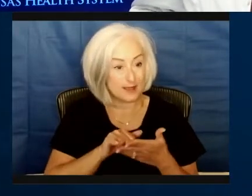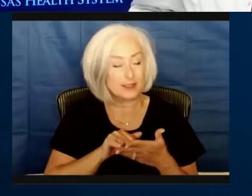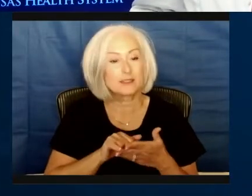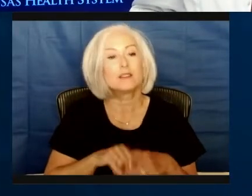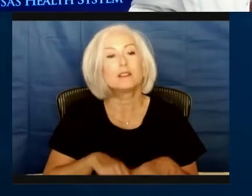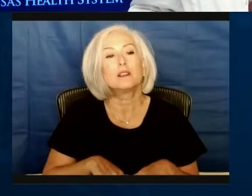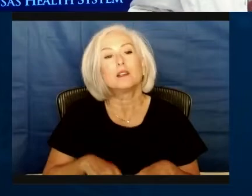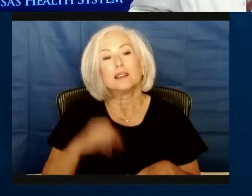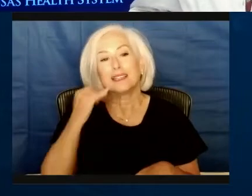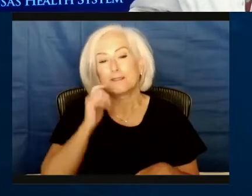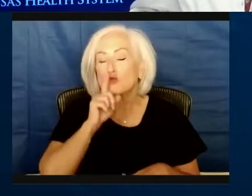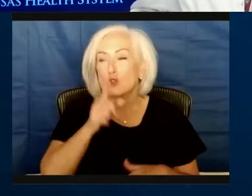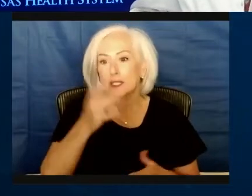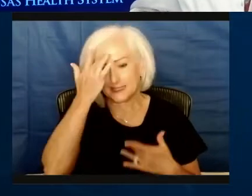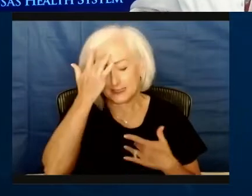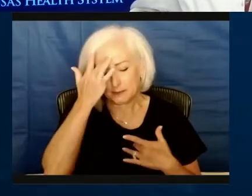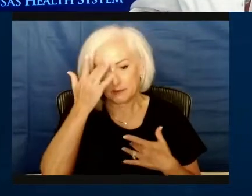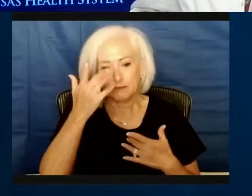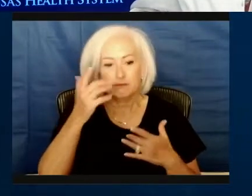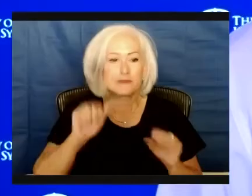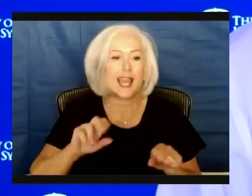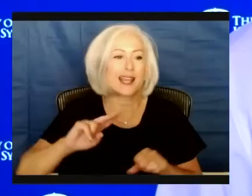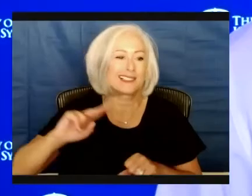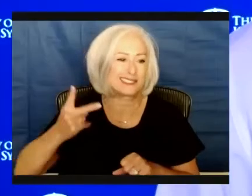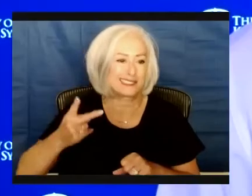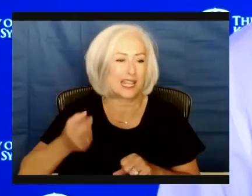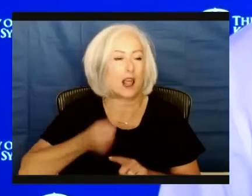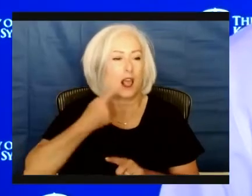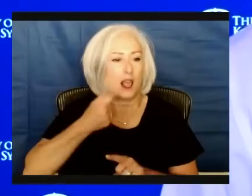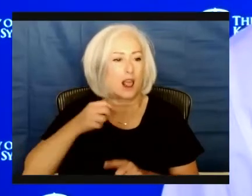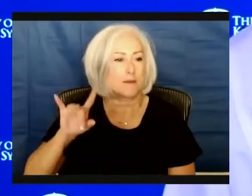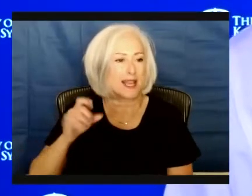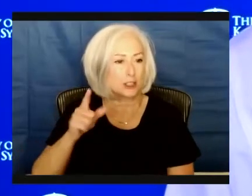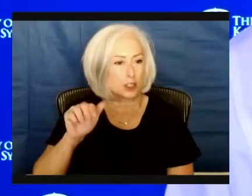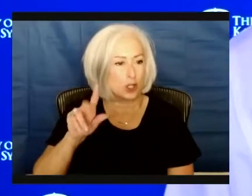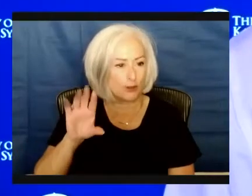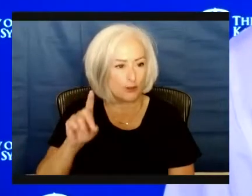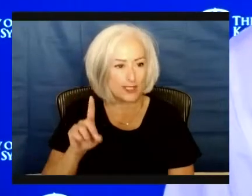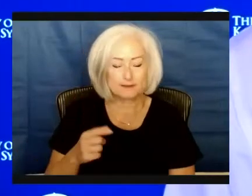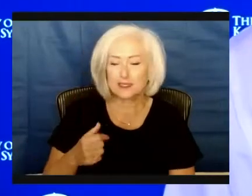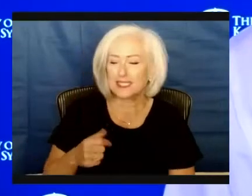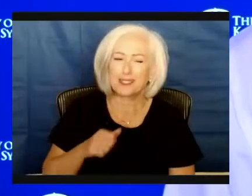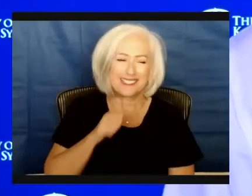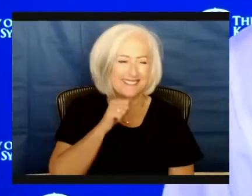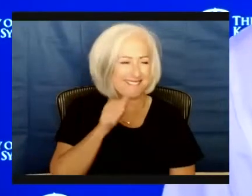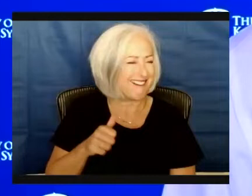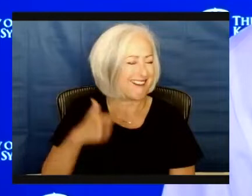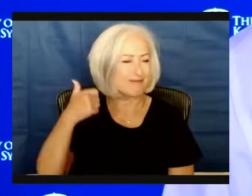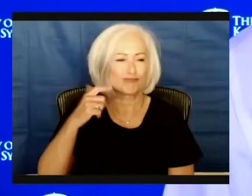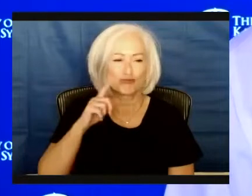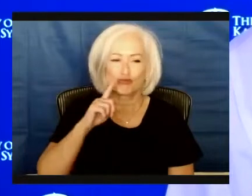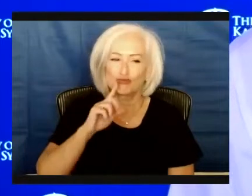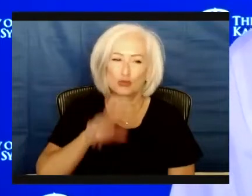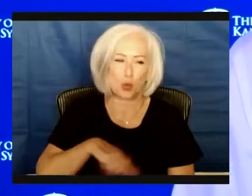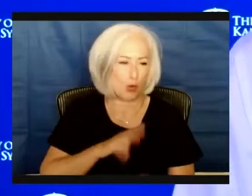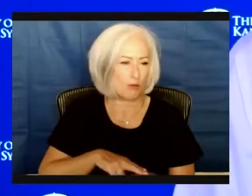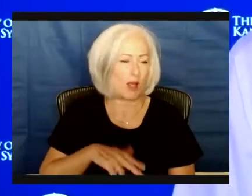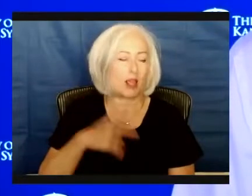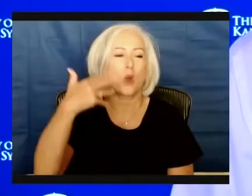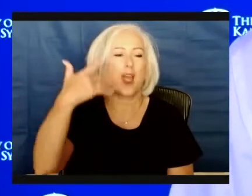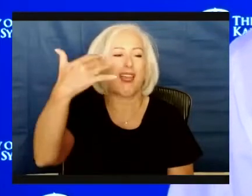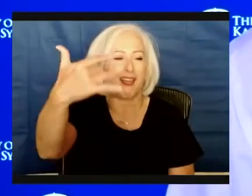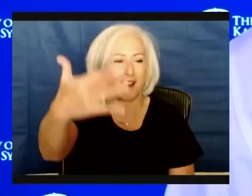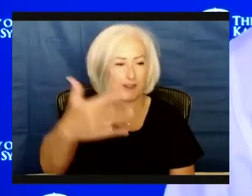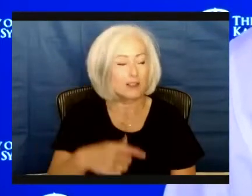pretty unusual. Yeah, I would agree with you. In the clinical trials, it was about 2%. There was I think it was a Mayo